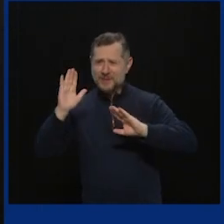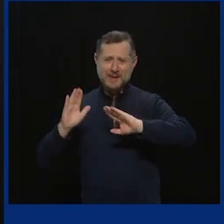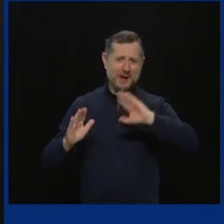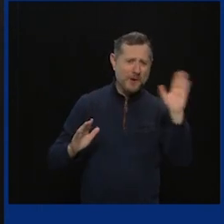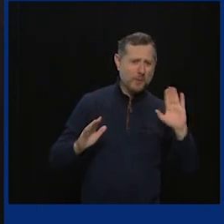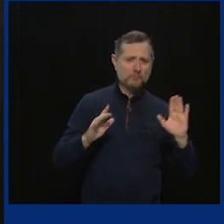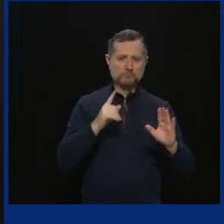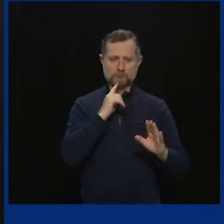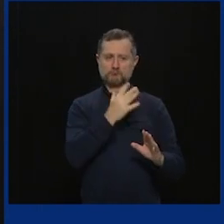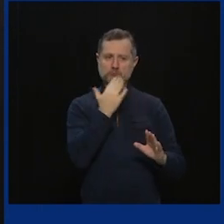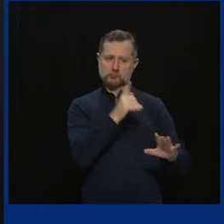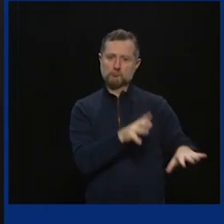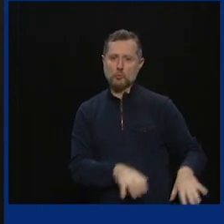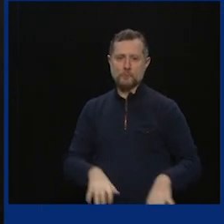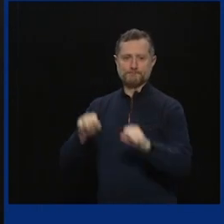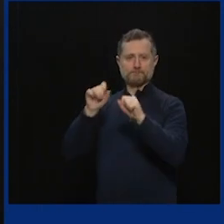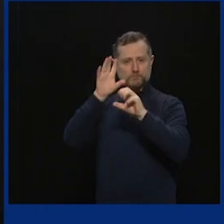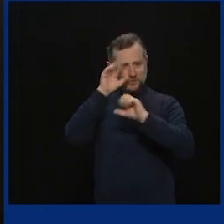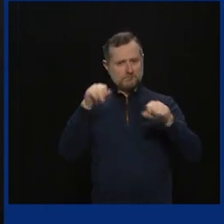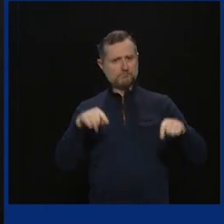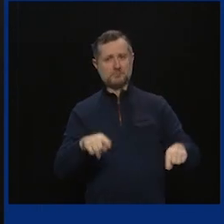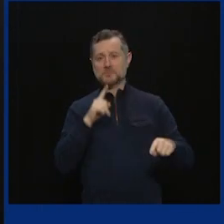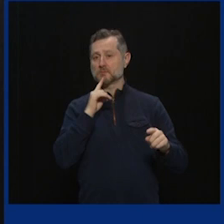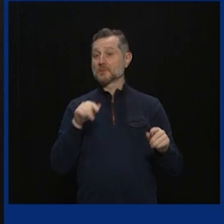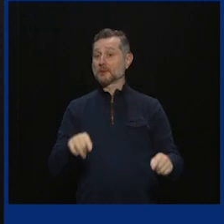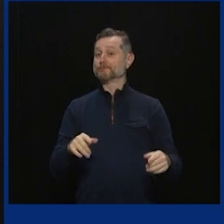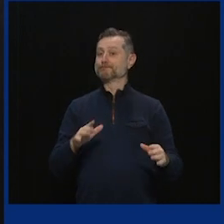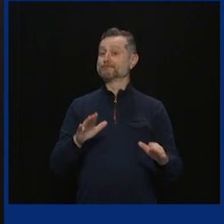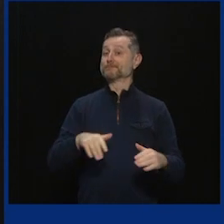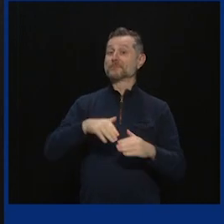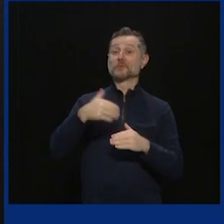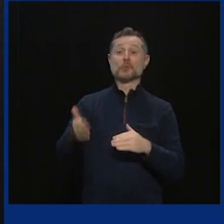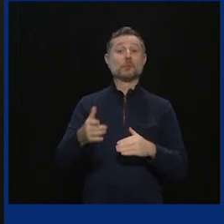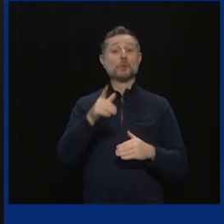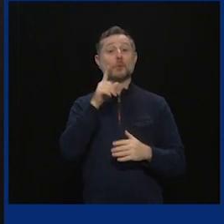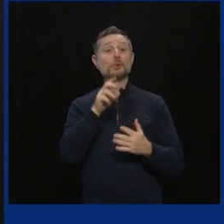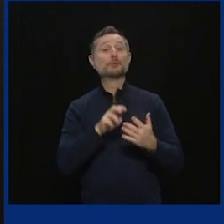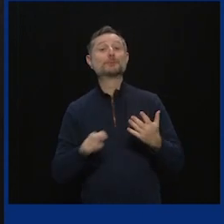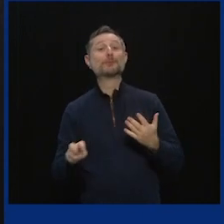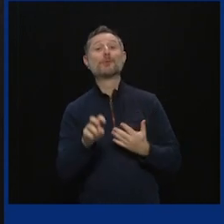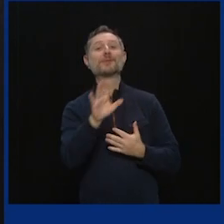but onward to her next journey in life as our council member, Gail Brewer.